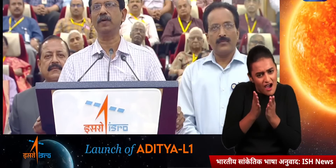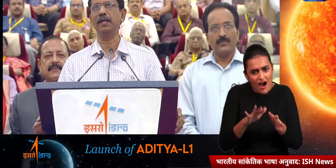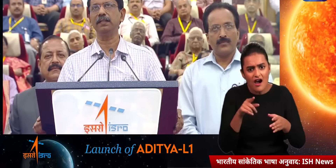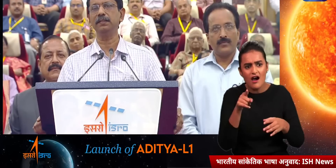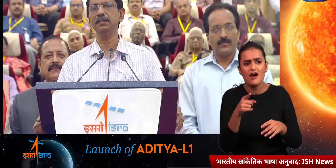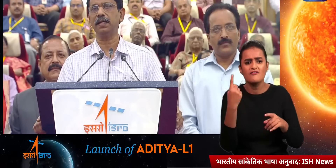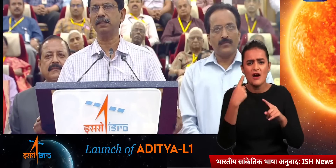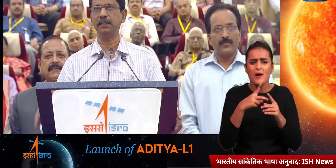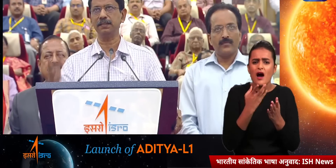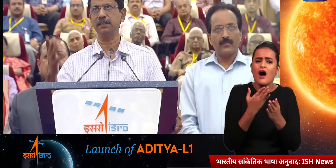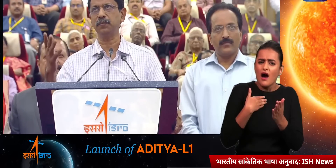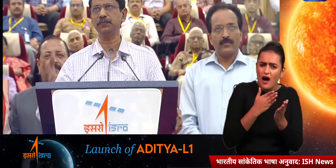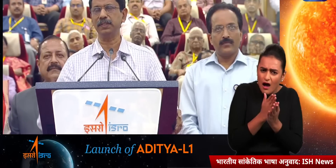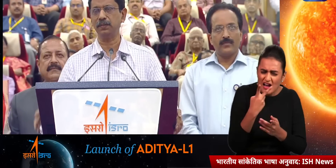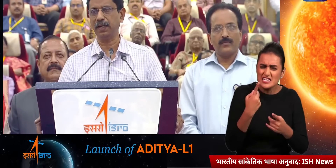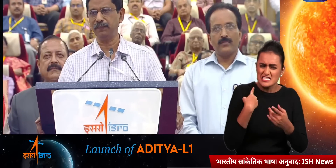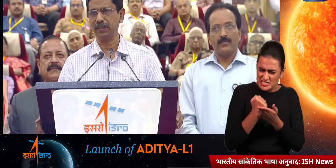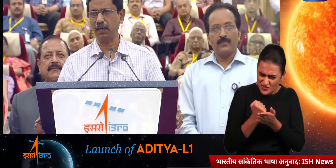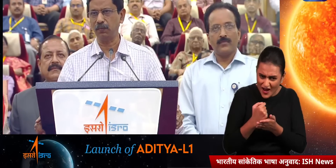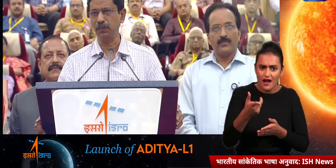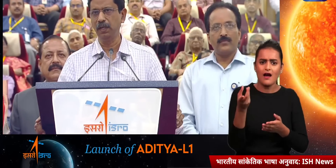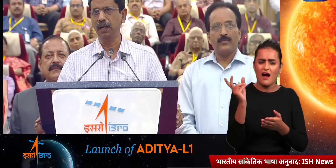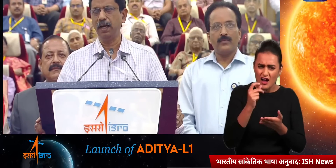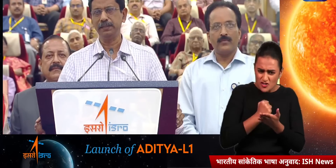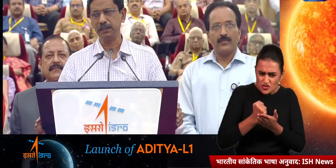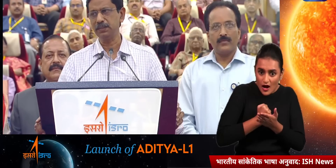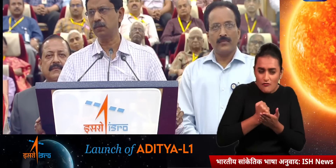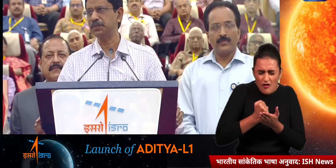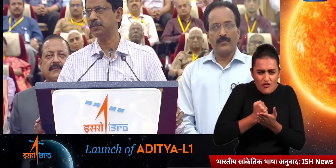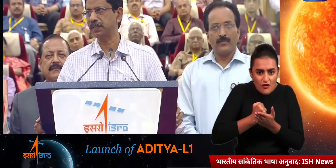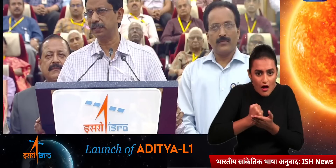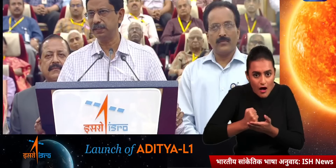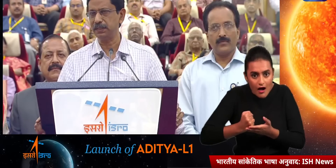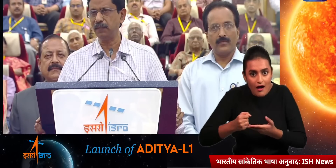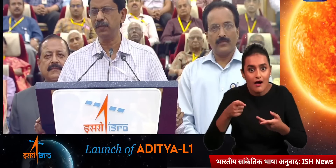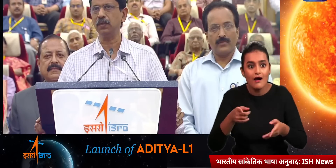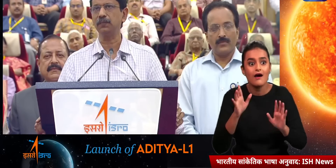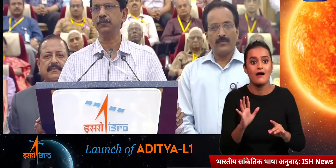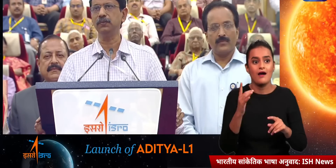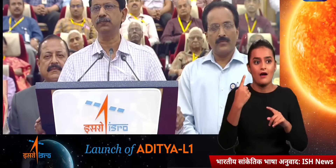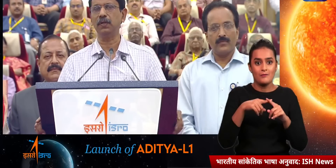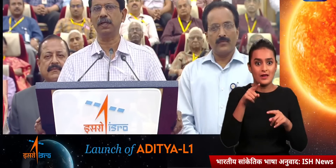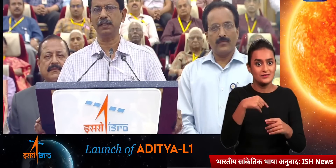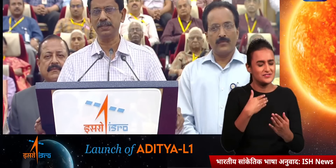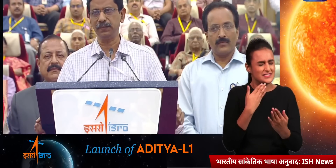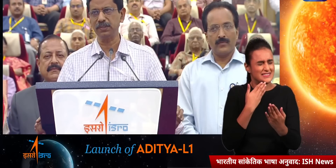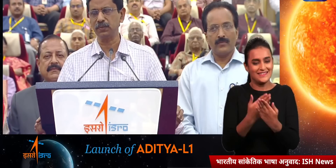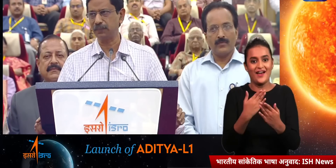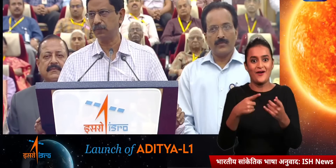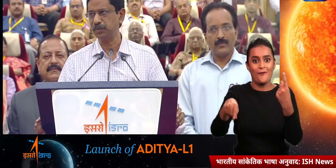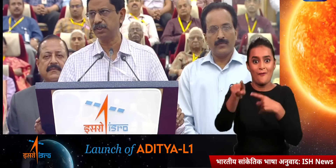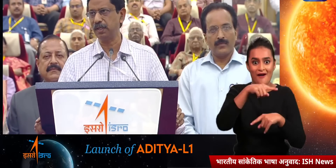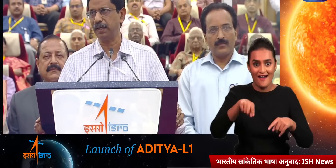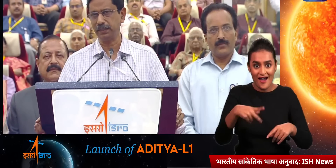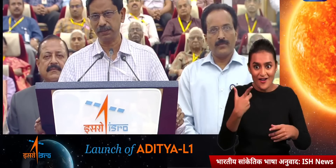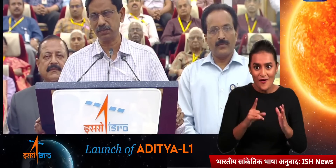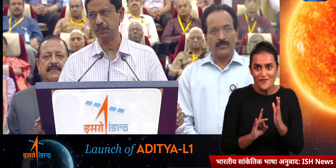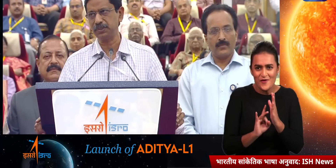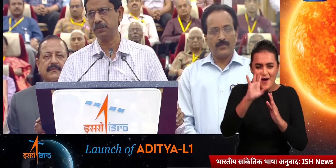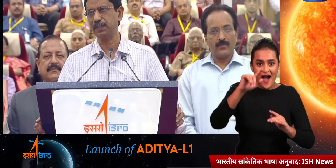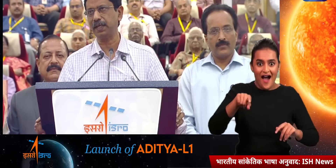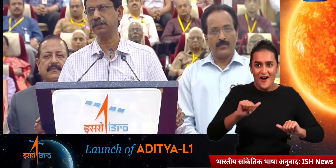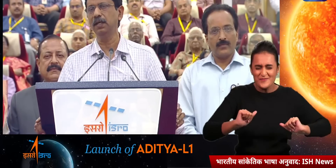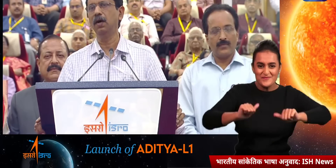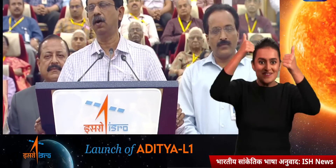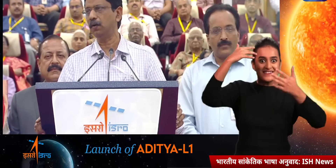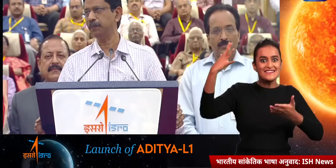simulations to validate this, and that is the proof that you are having now. I take this opportunity to thank each and every one of you for achieving this wonderful mission. I take this